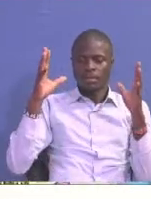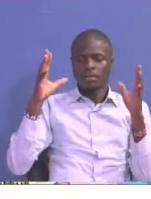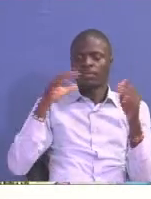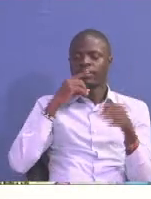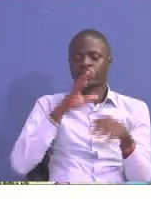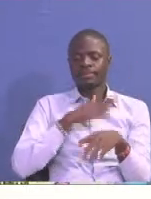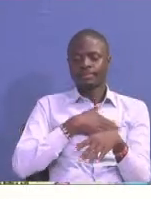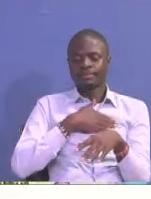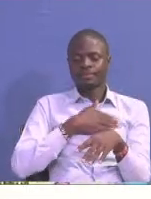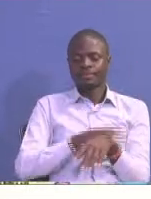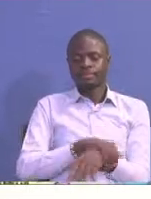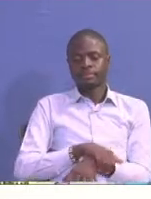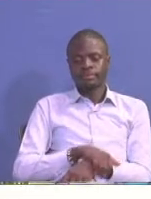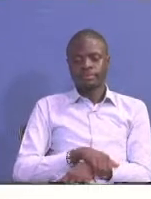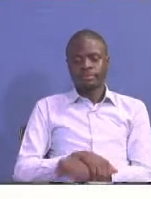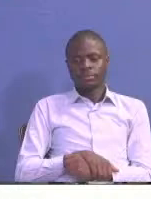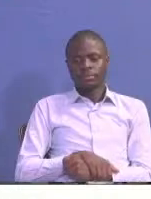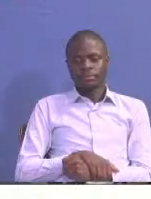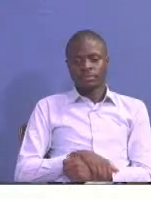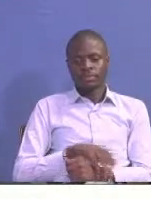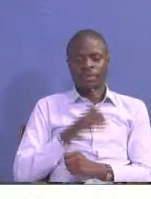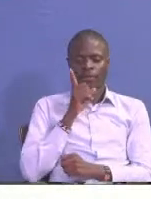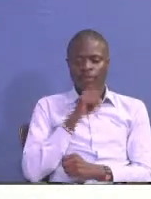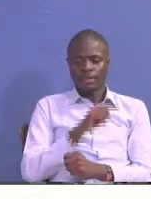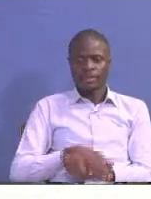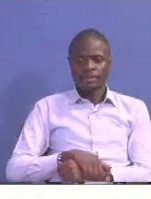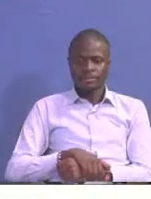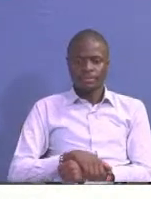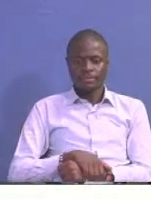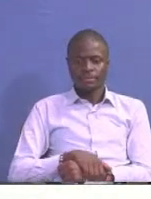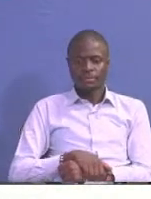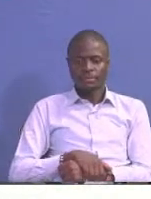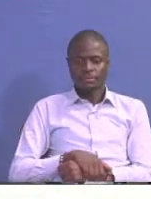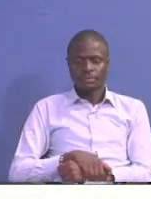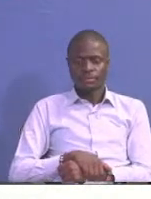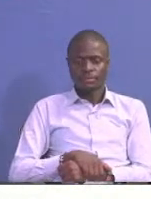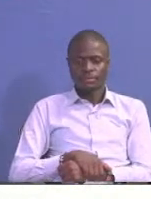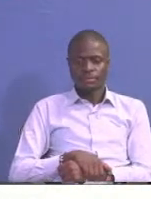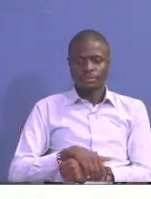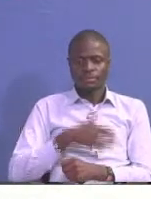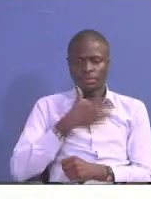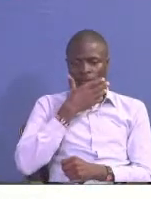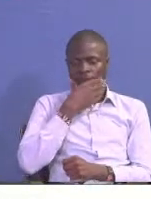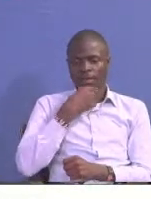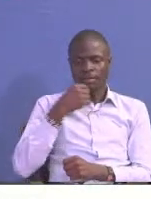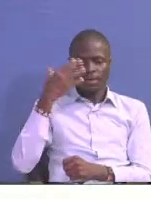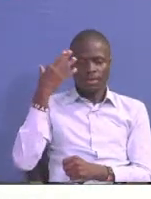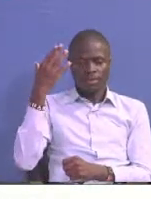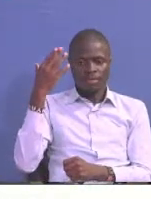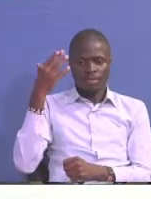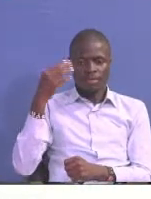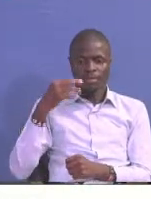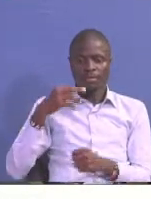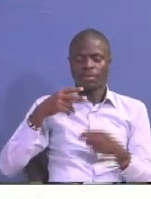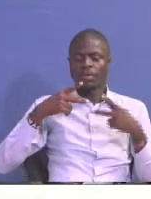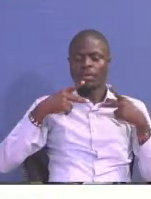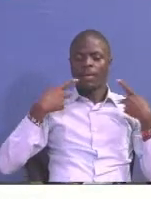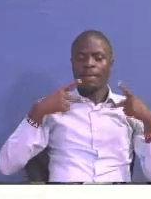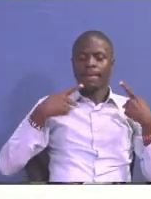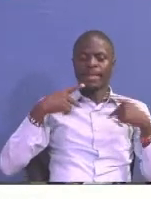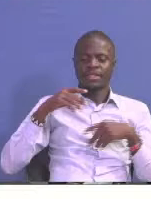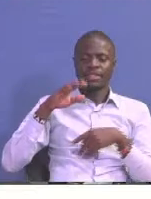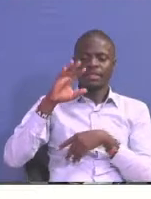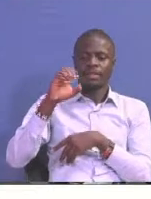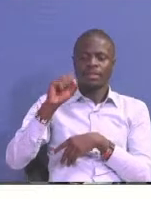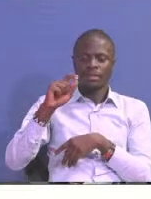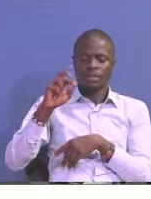please. And finally, the men of God, Reverend Esther, and of